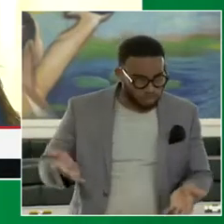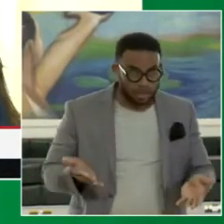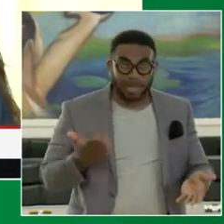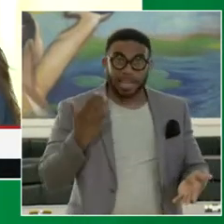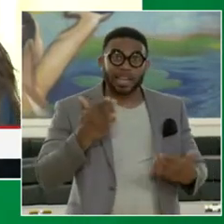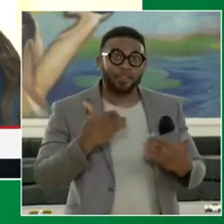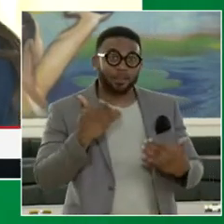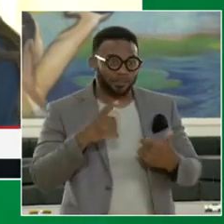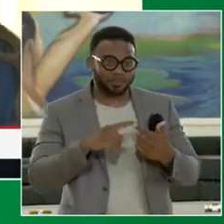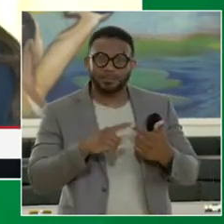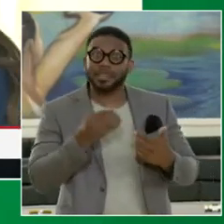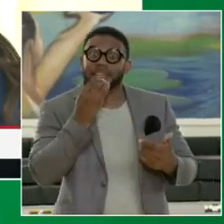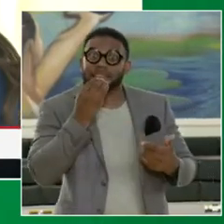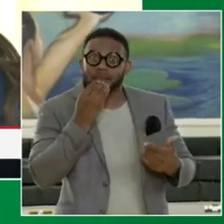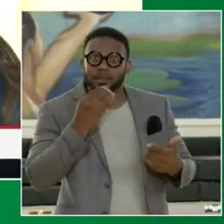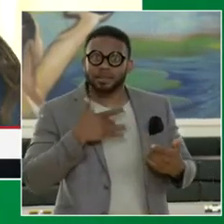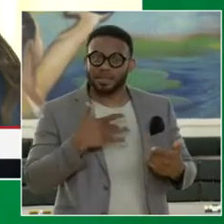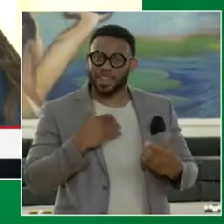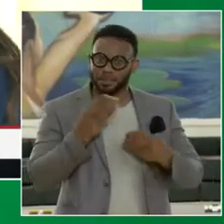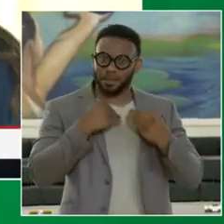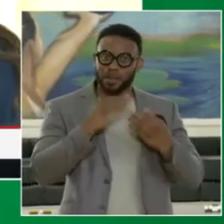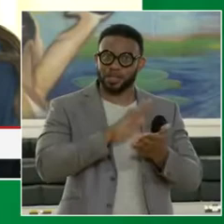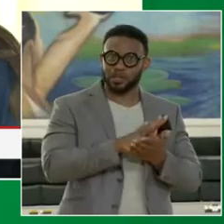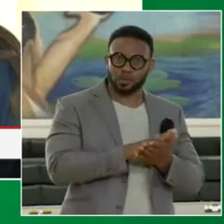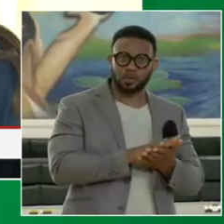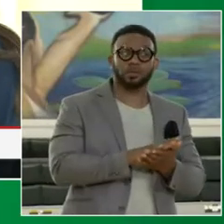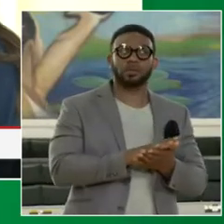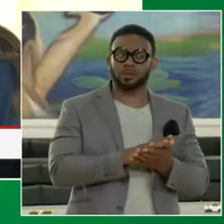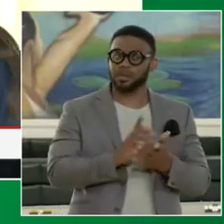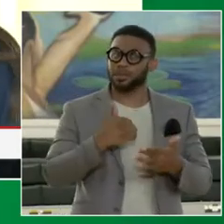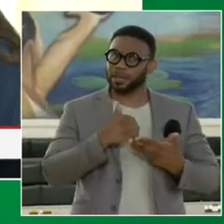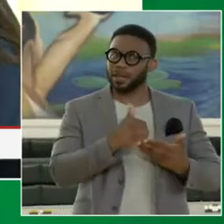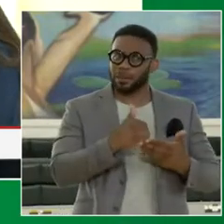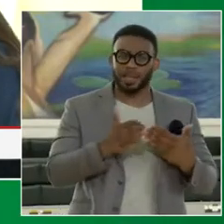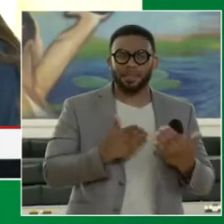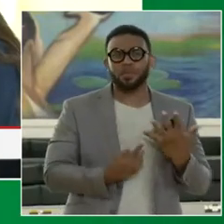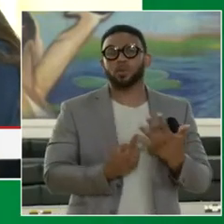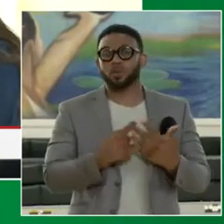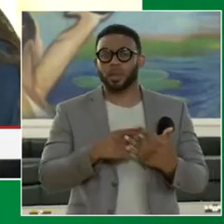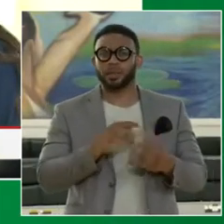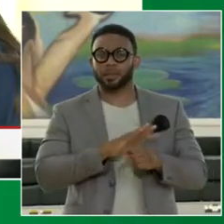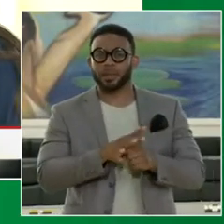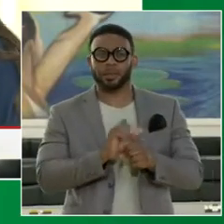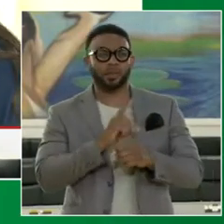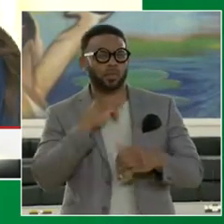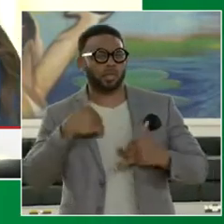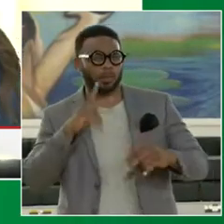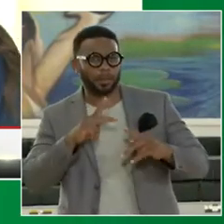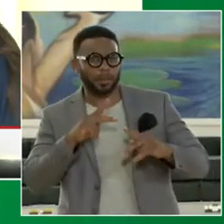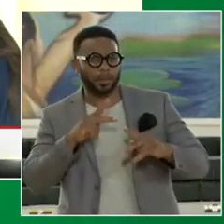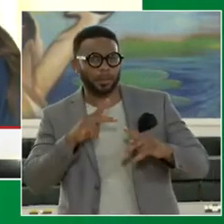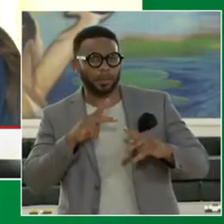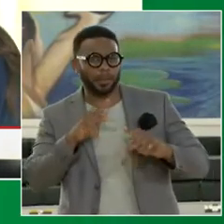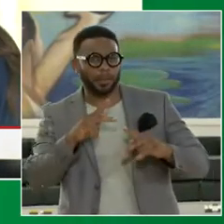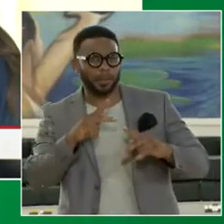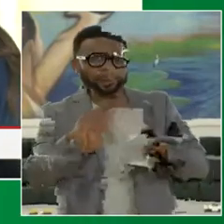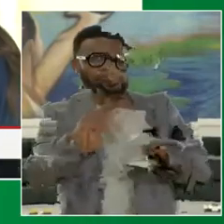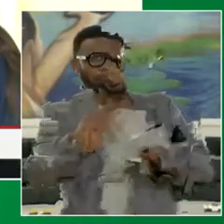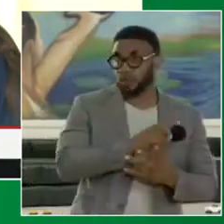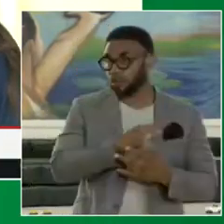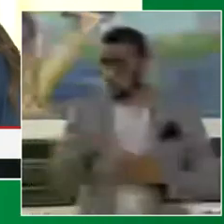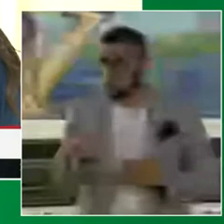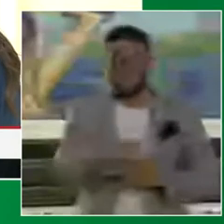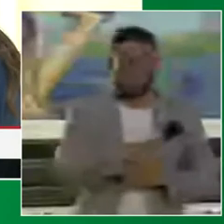eat, right? Like they usually have their meals at school. And so they've been helping even throughout the pandemic to ensure that young people are able to get to and